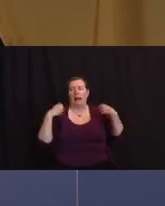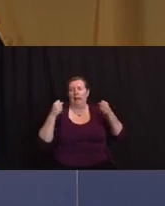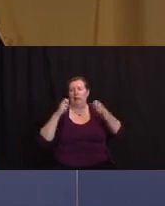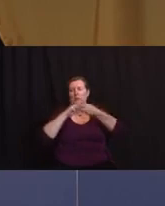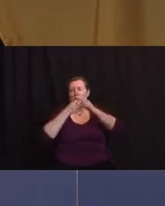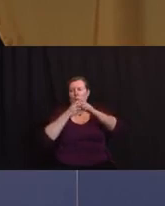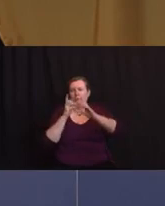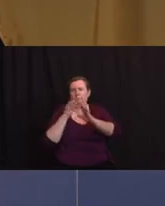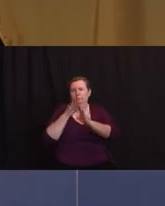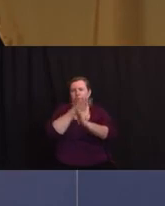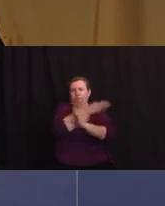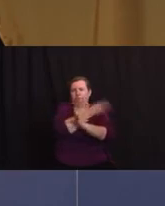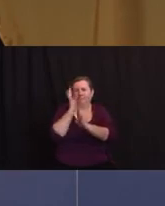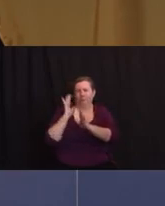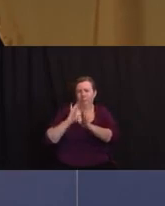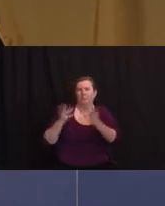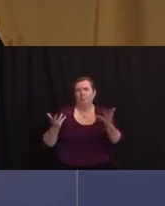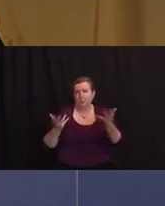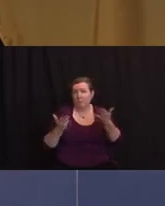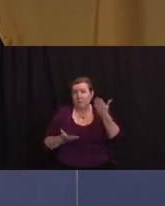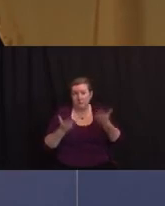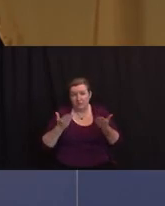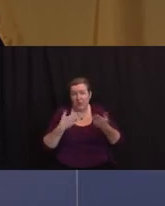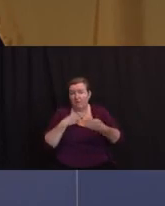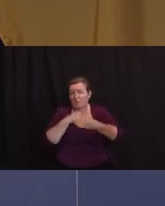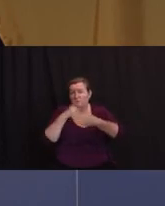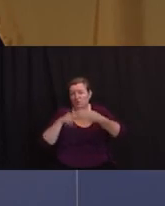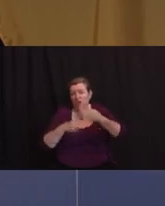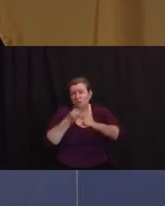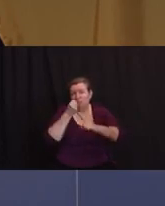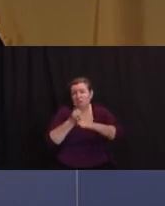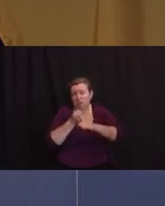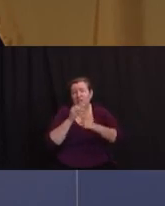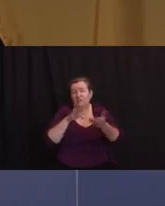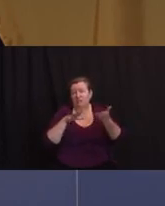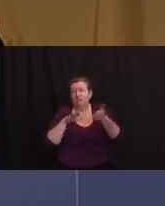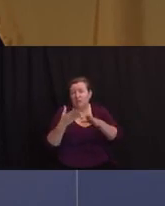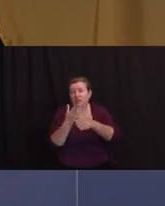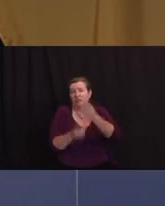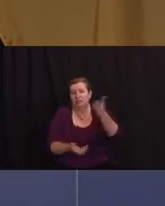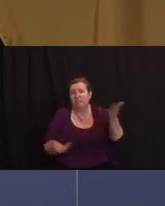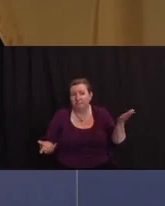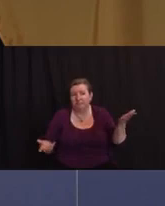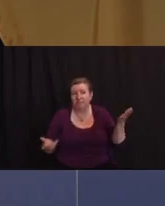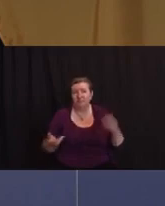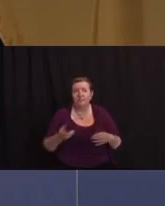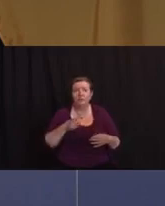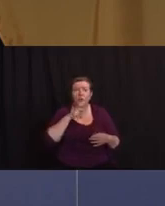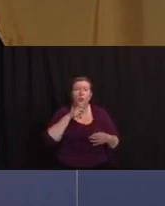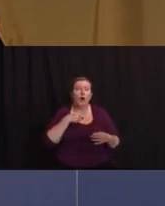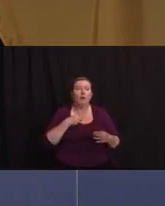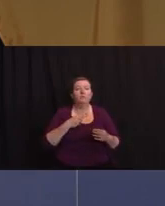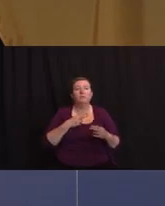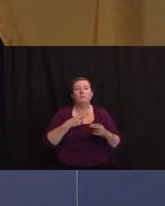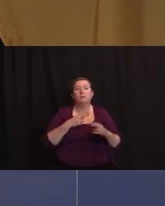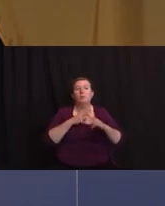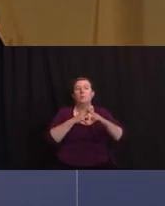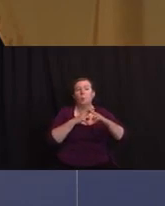likely it is that you can have a bad outcome in coming death. People who are immunosuppressed, and transplant people are commonly